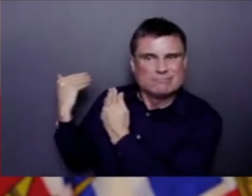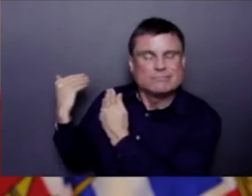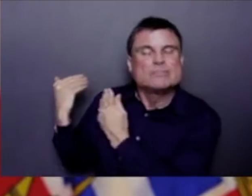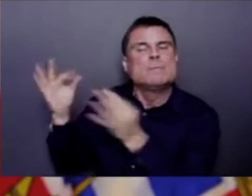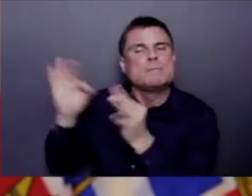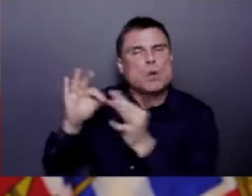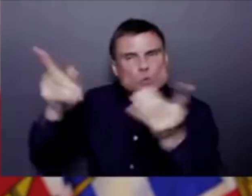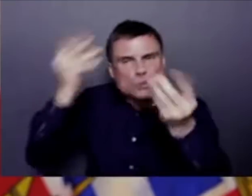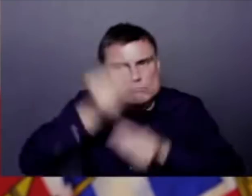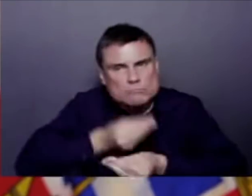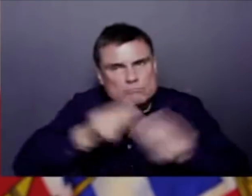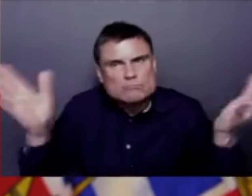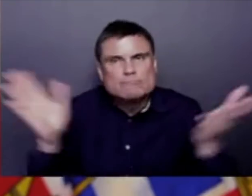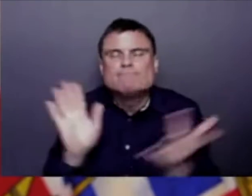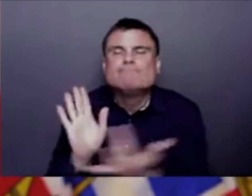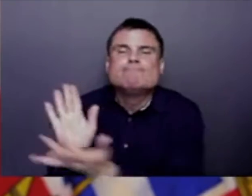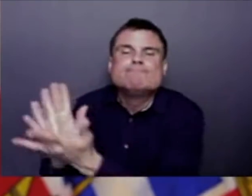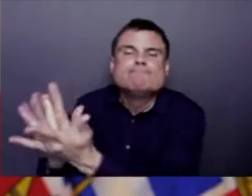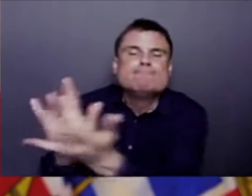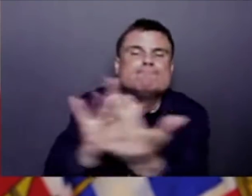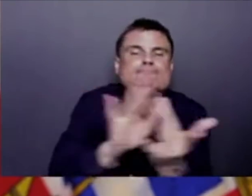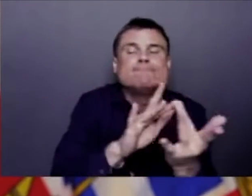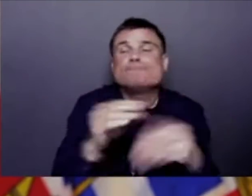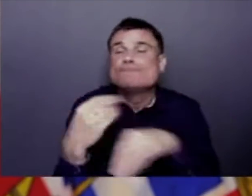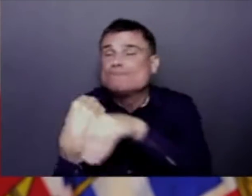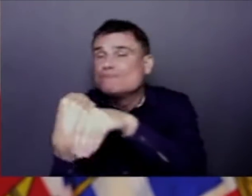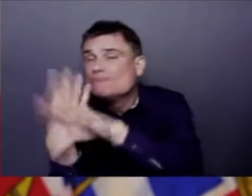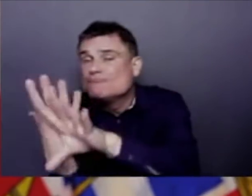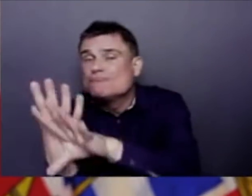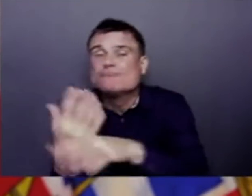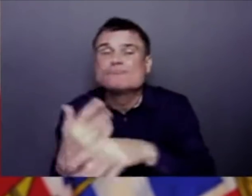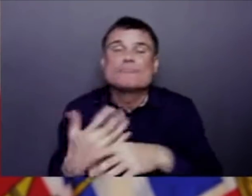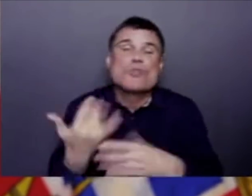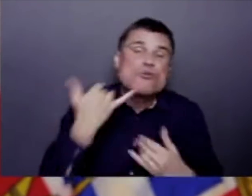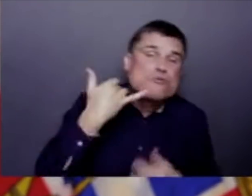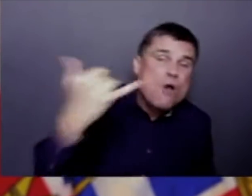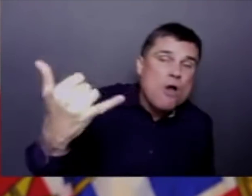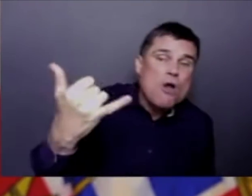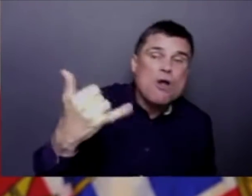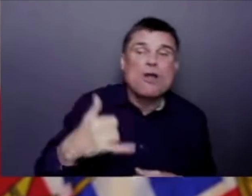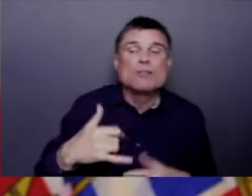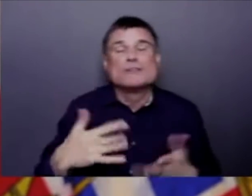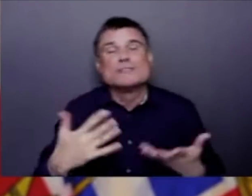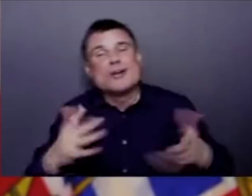So absolutely, toast the year to come and continue your